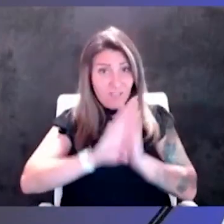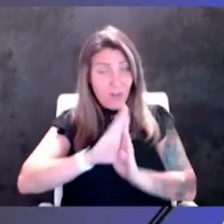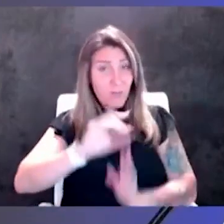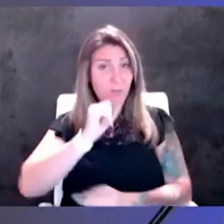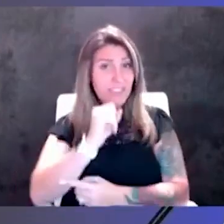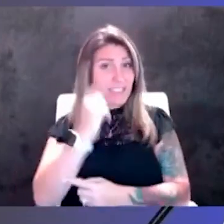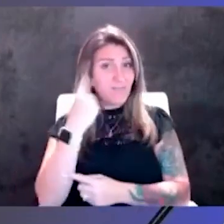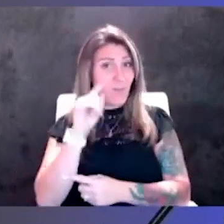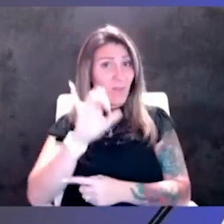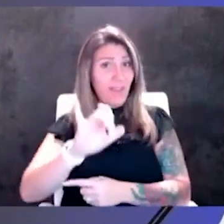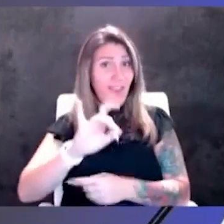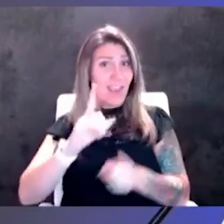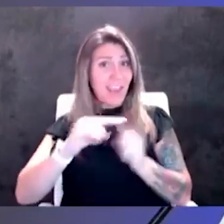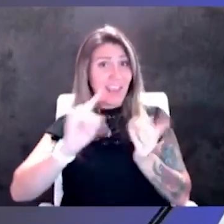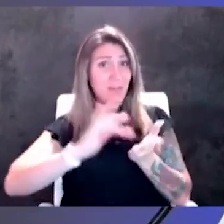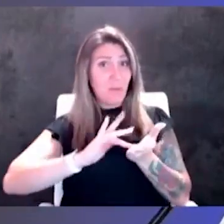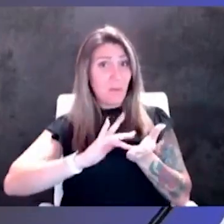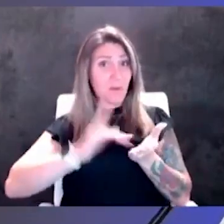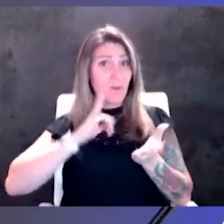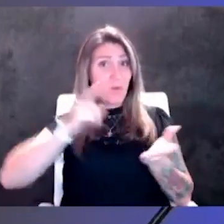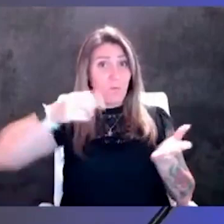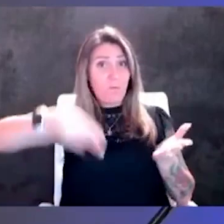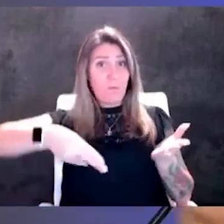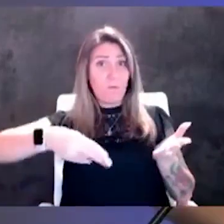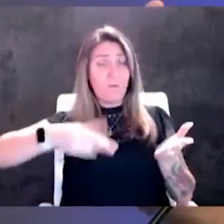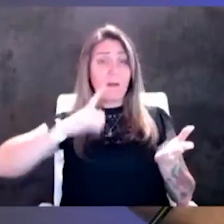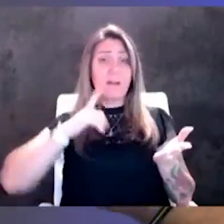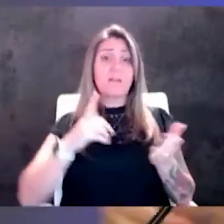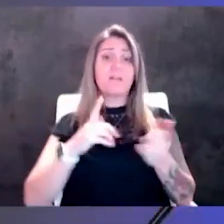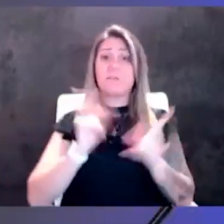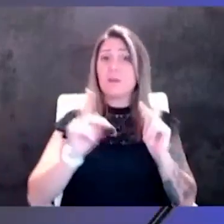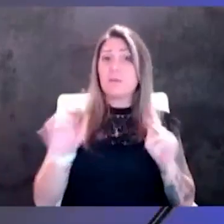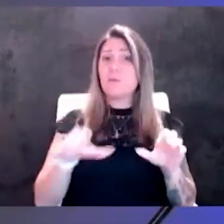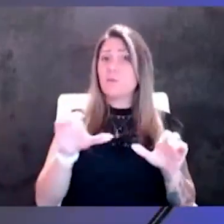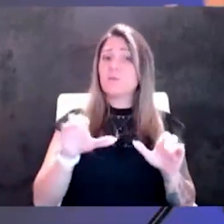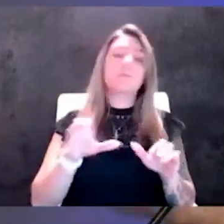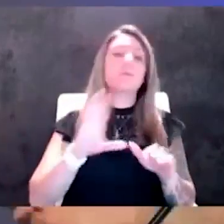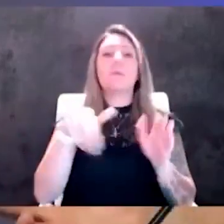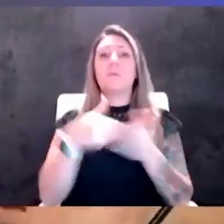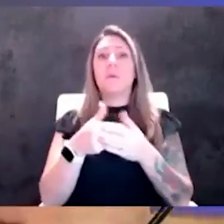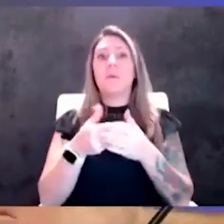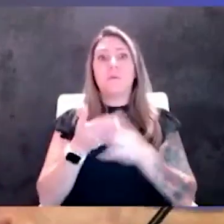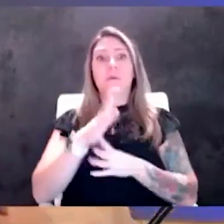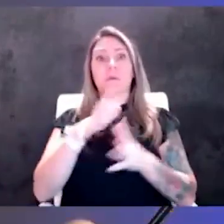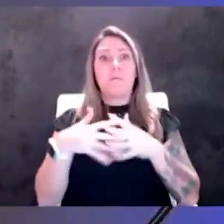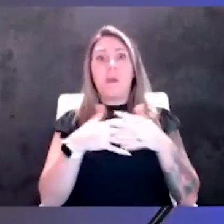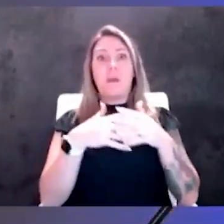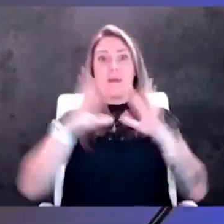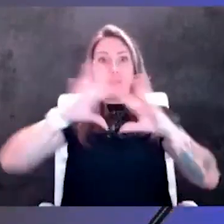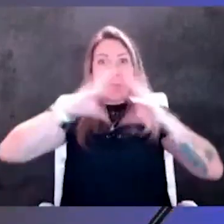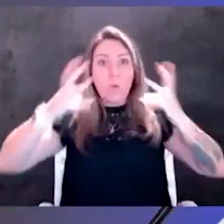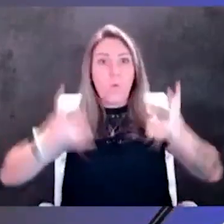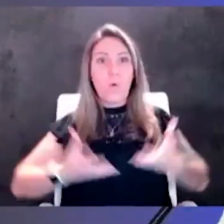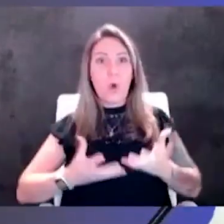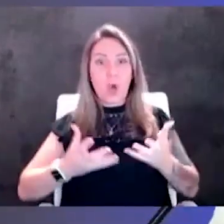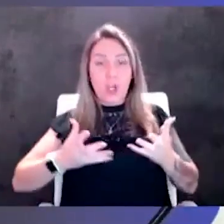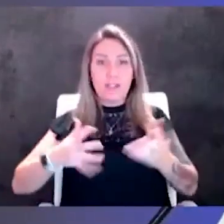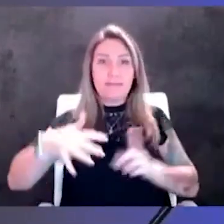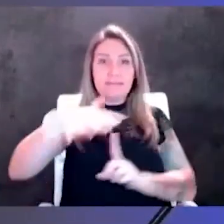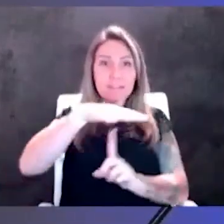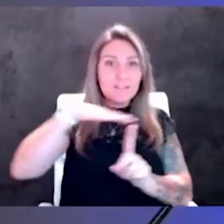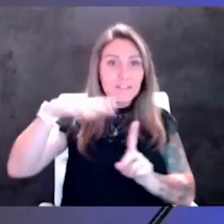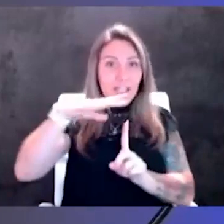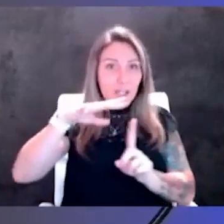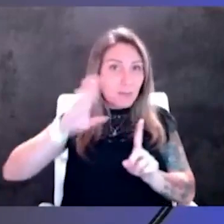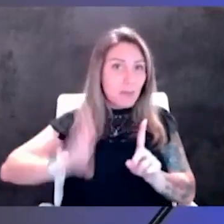antibiotic that you just flushed. People do this all over America, all over the world, and environmental bacterial resistance